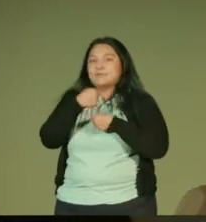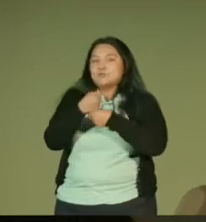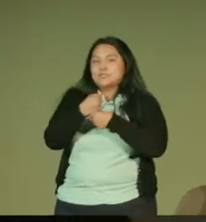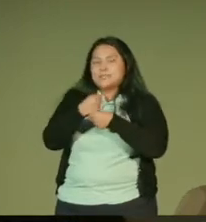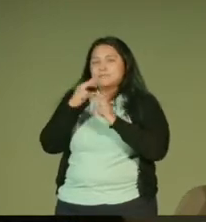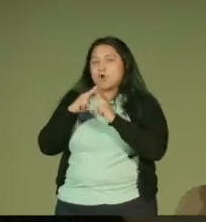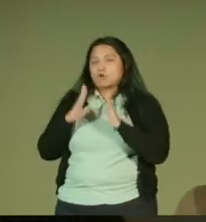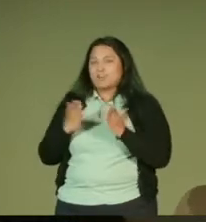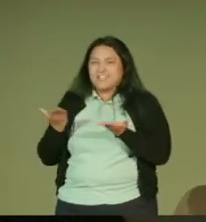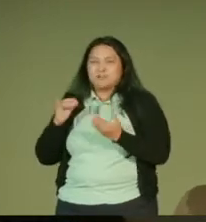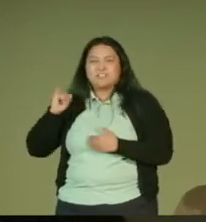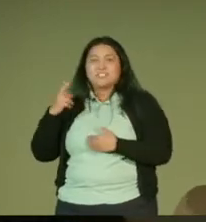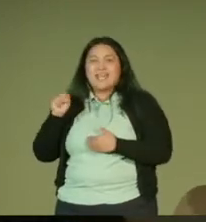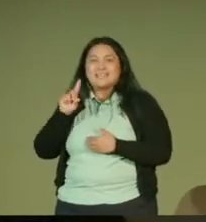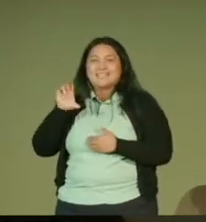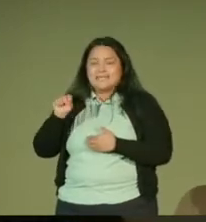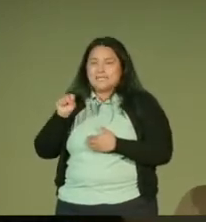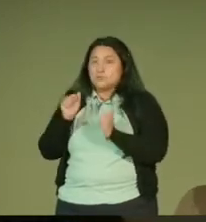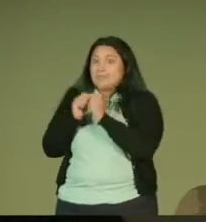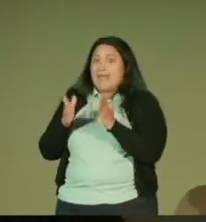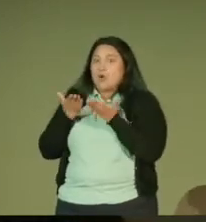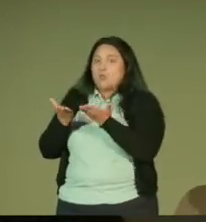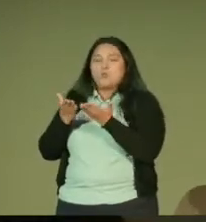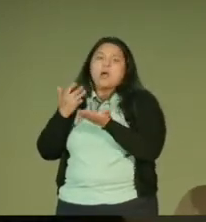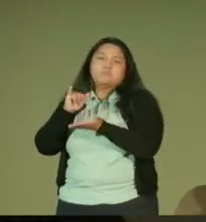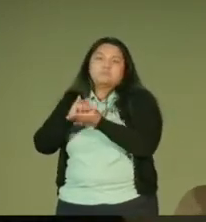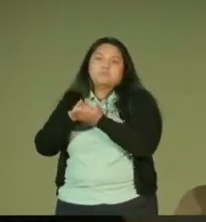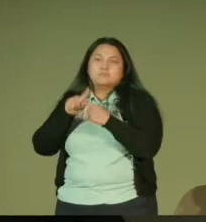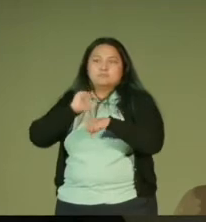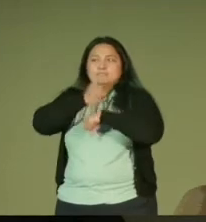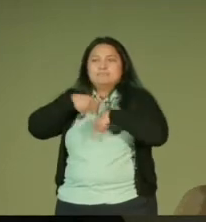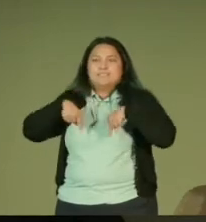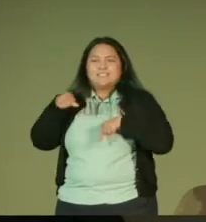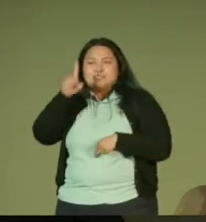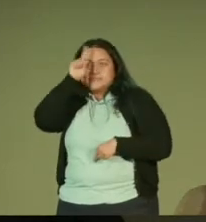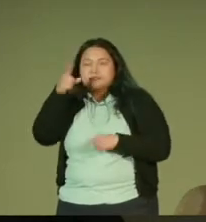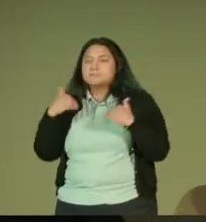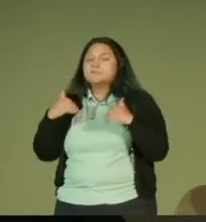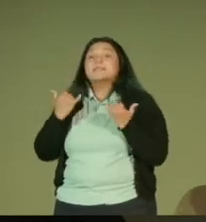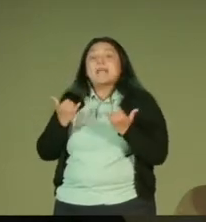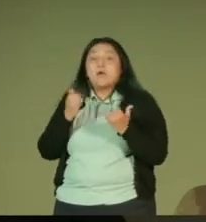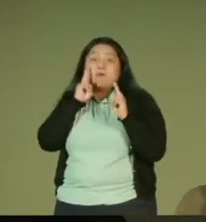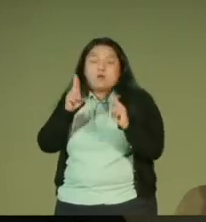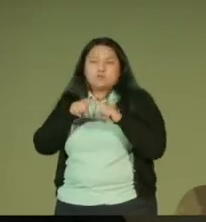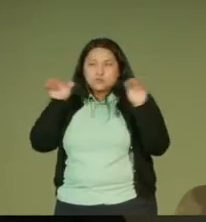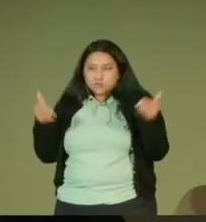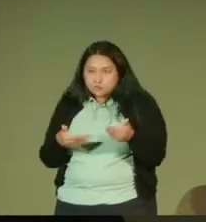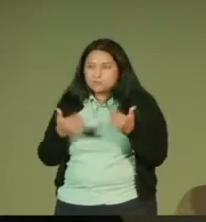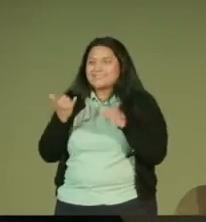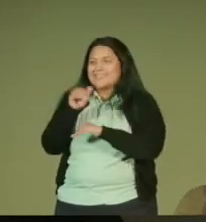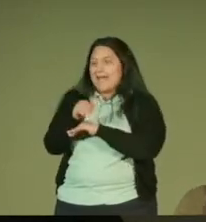here, Jen Dees. This would not be possible without Jen's genius. Now I'm very honored to introduce tonight's